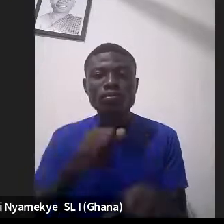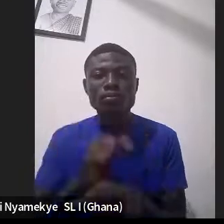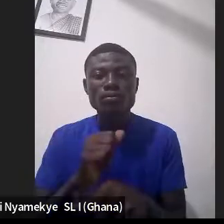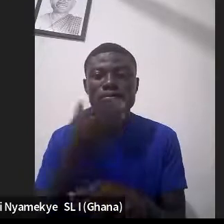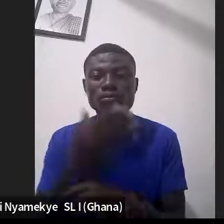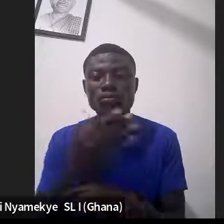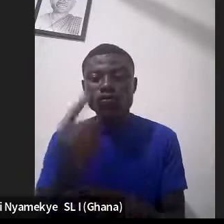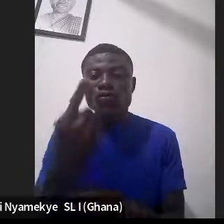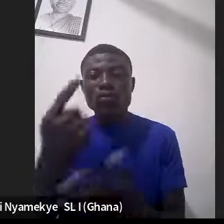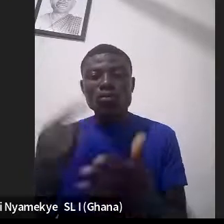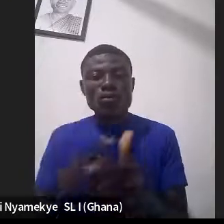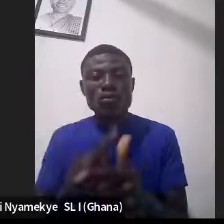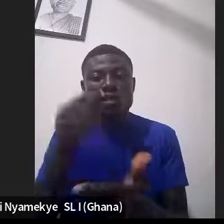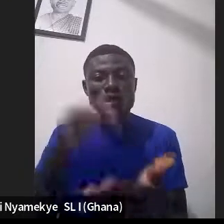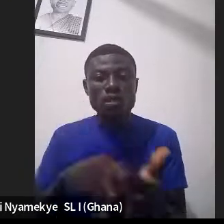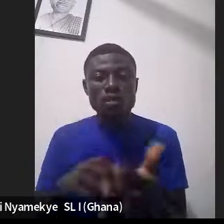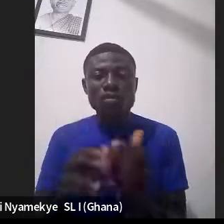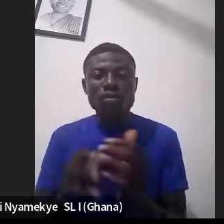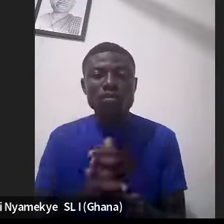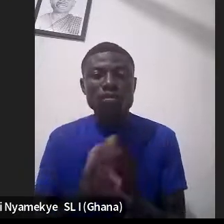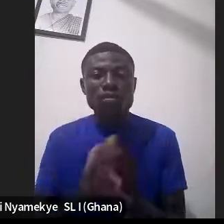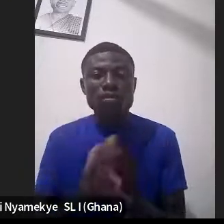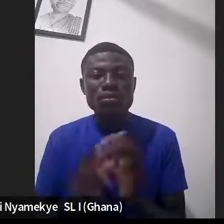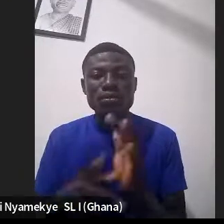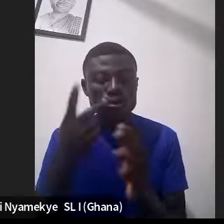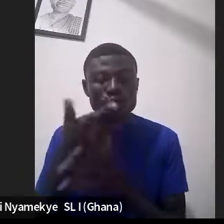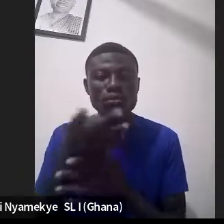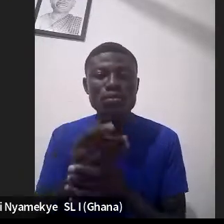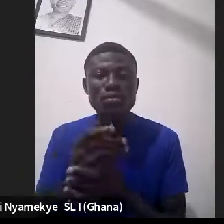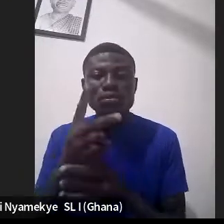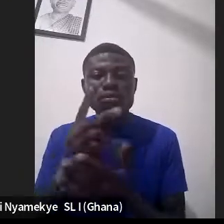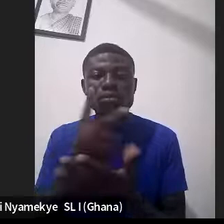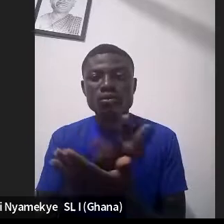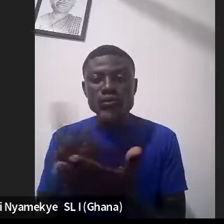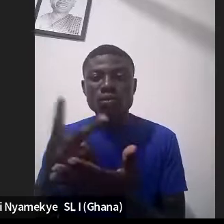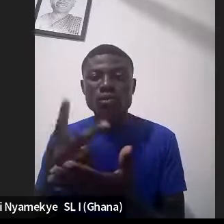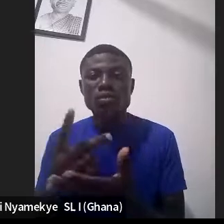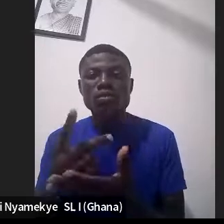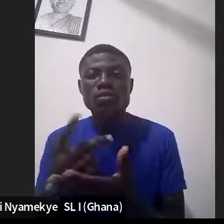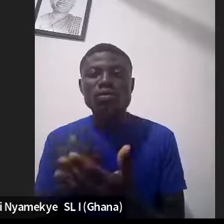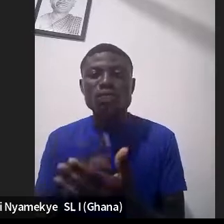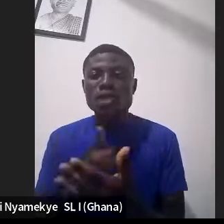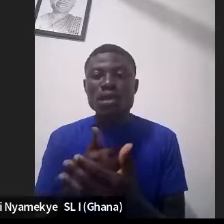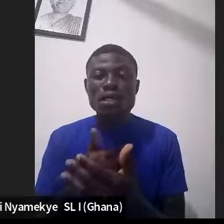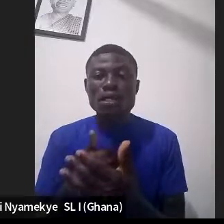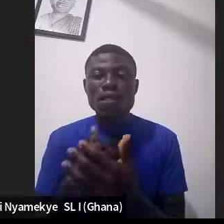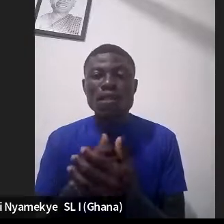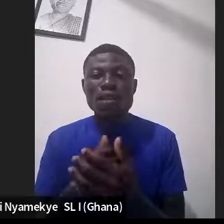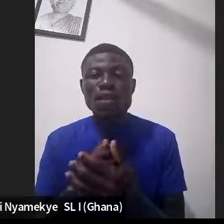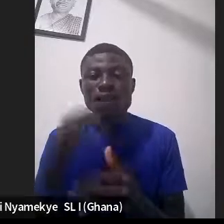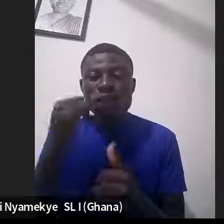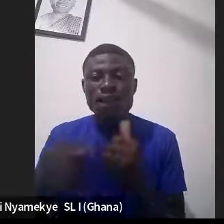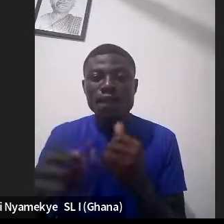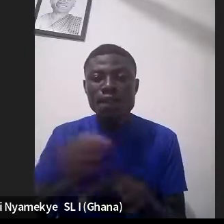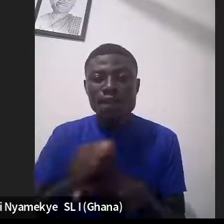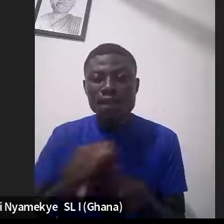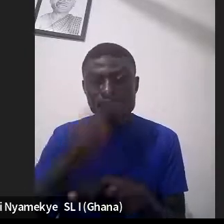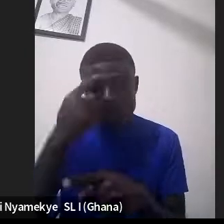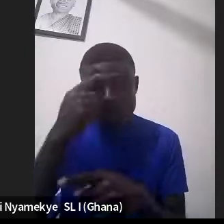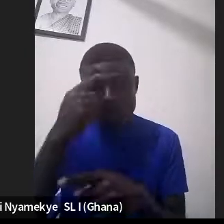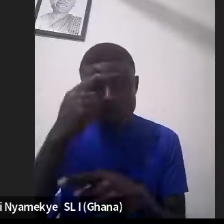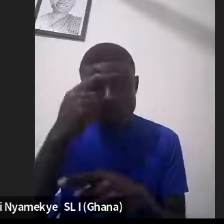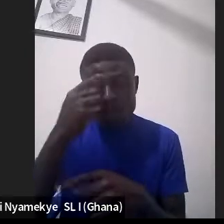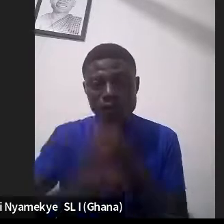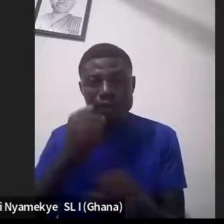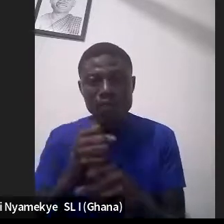again, and see you in 2 weeks' time when we have our last training for the year with